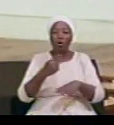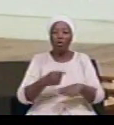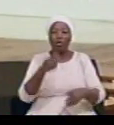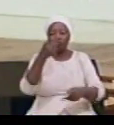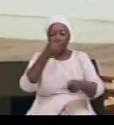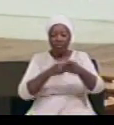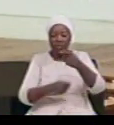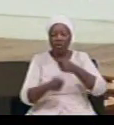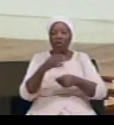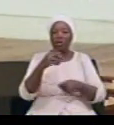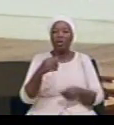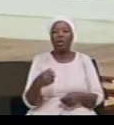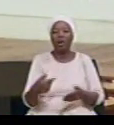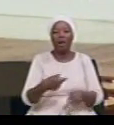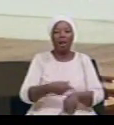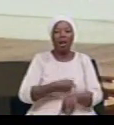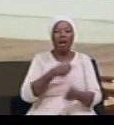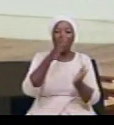lamb. Look at